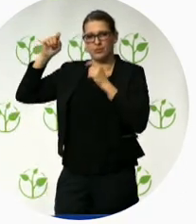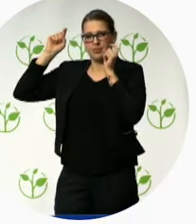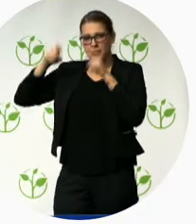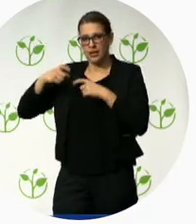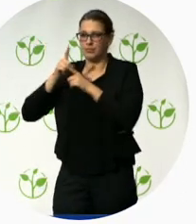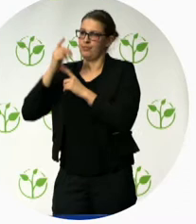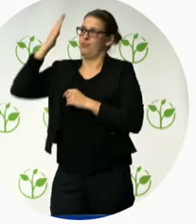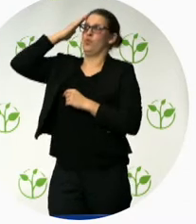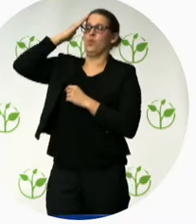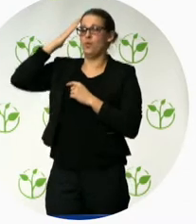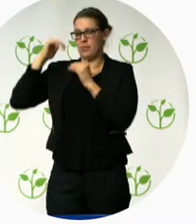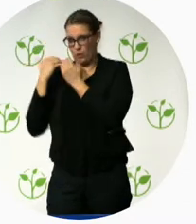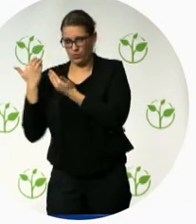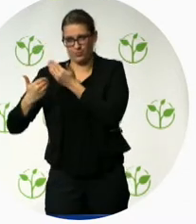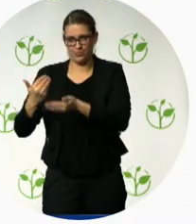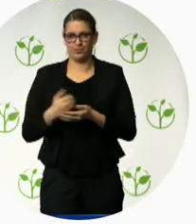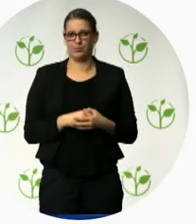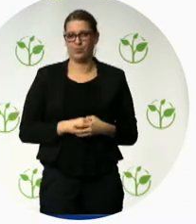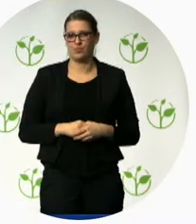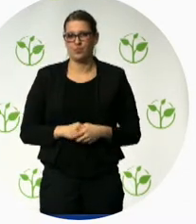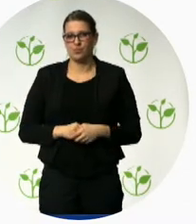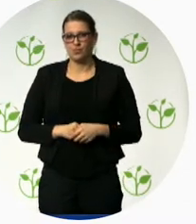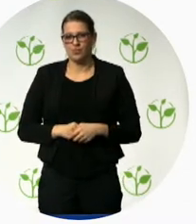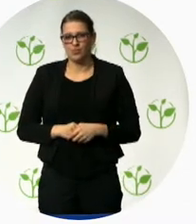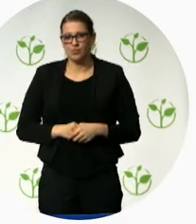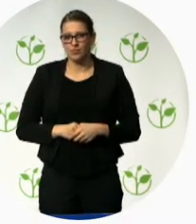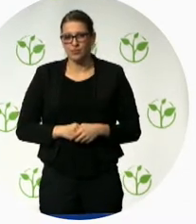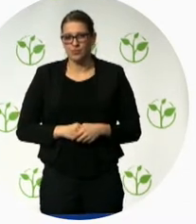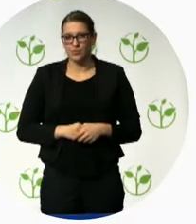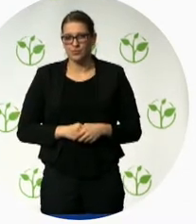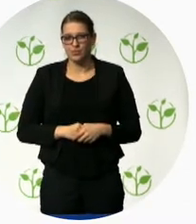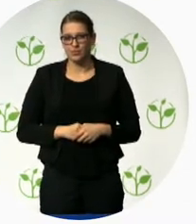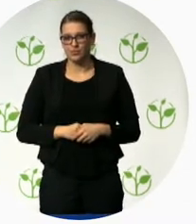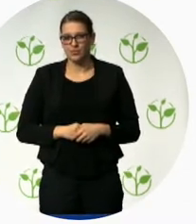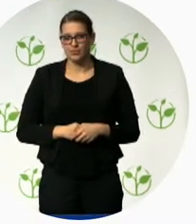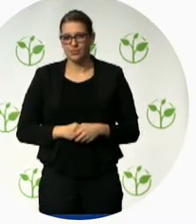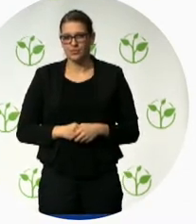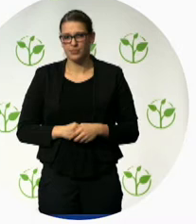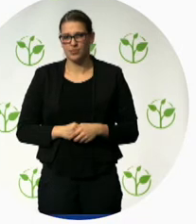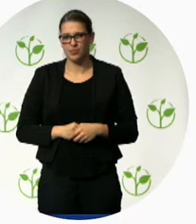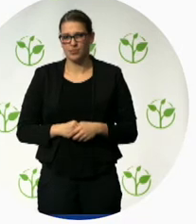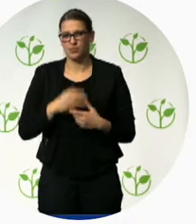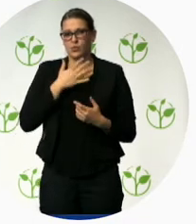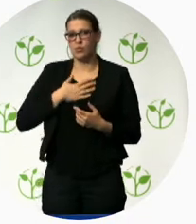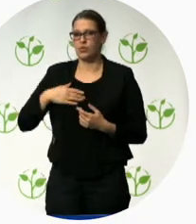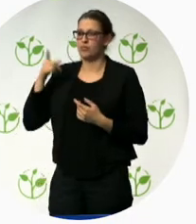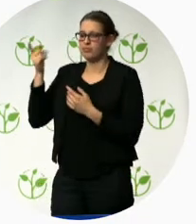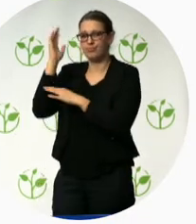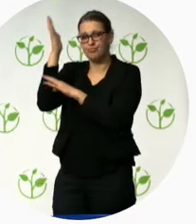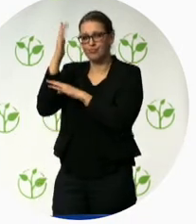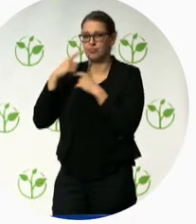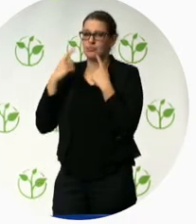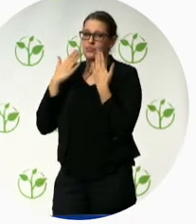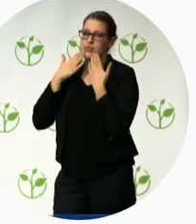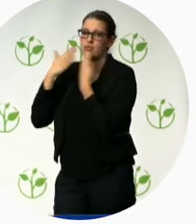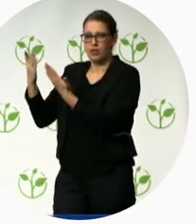appreciation for the presenter, Mr. Deepak, and the endeavor made by Karuna Foundation in the village